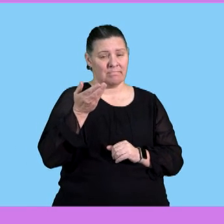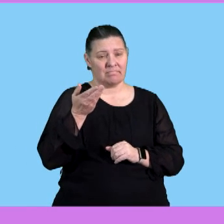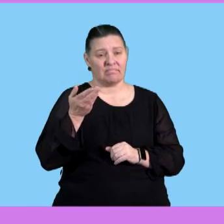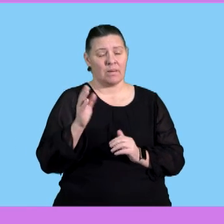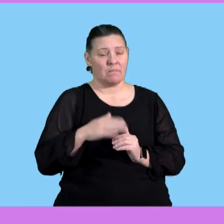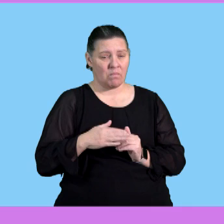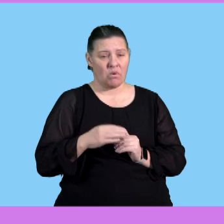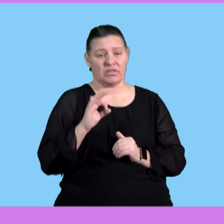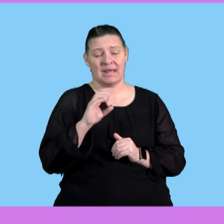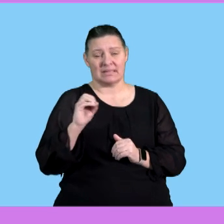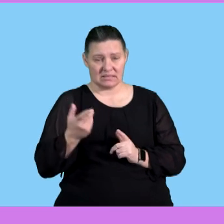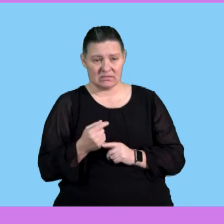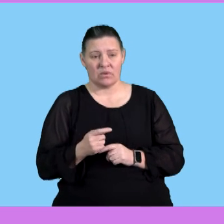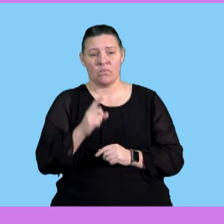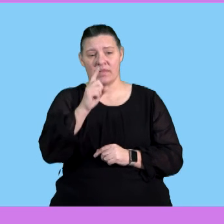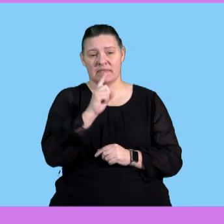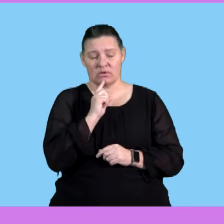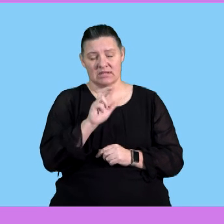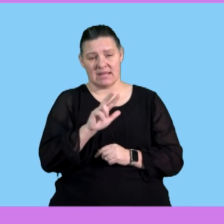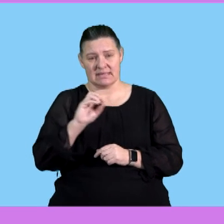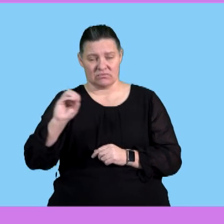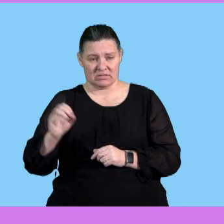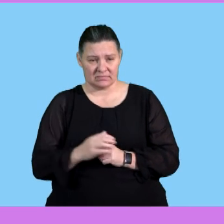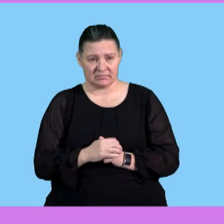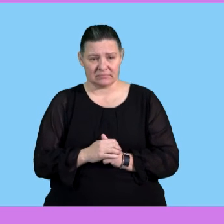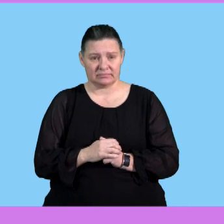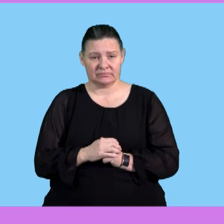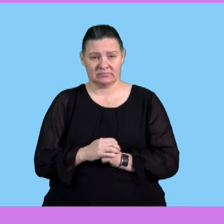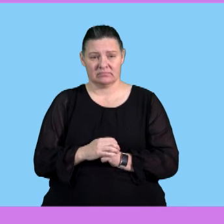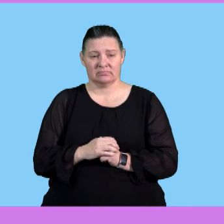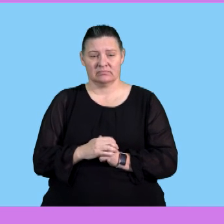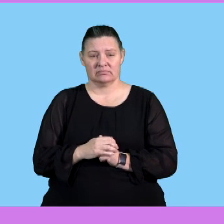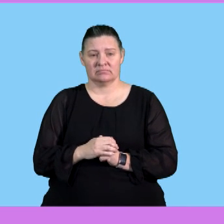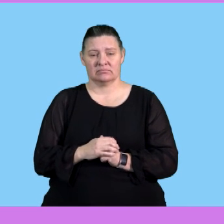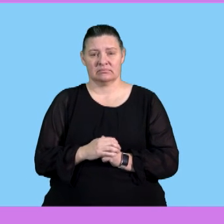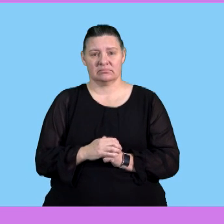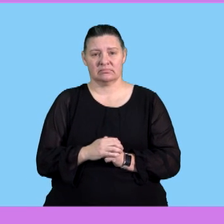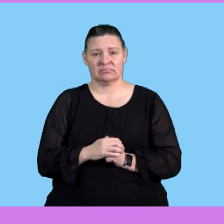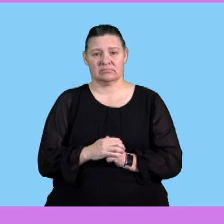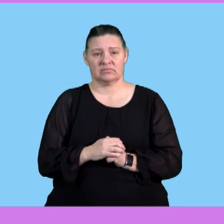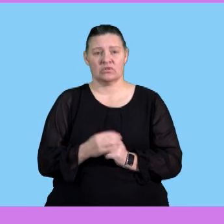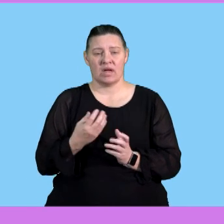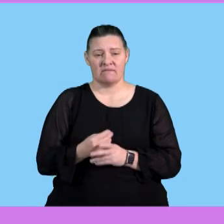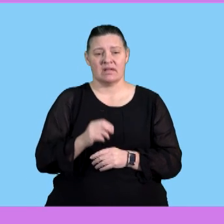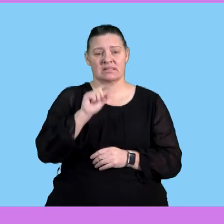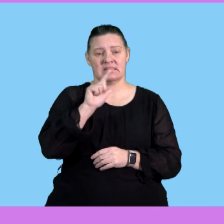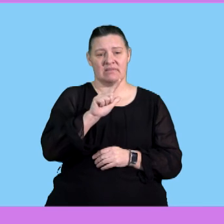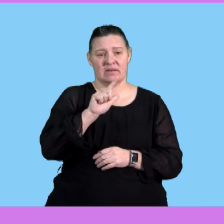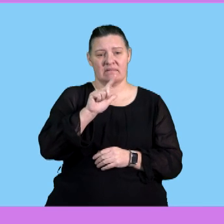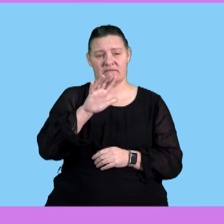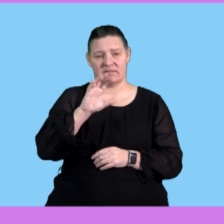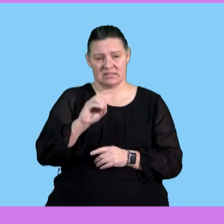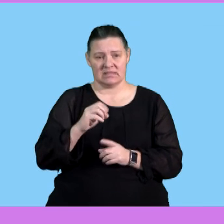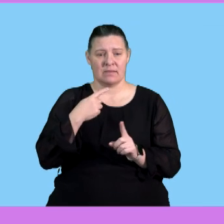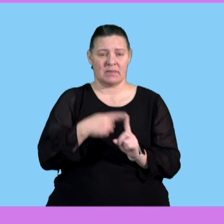so it's going to be 1,800. So then we add up the